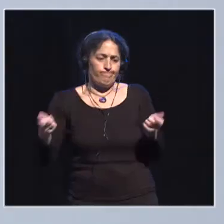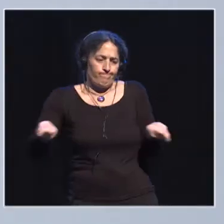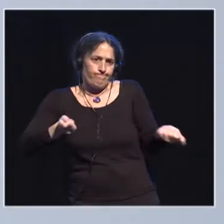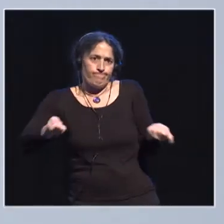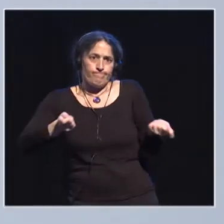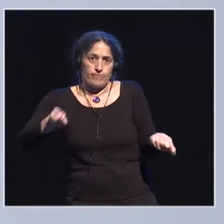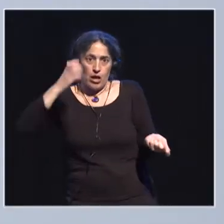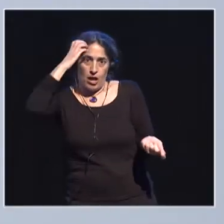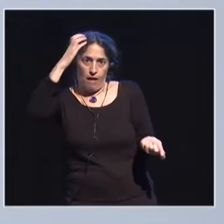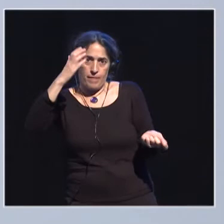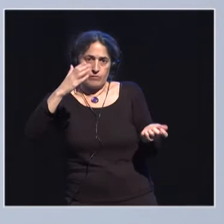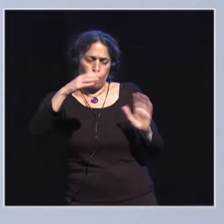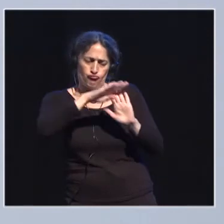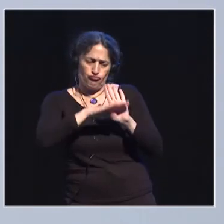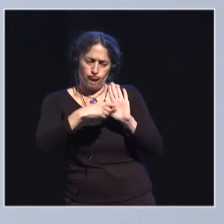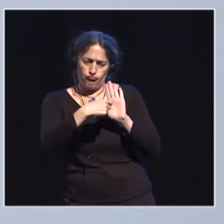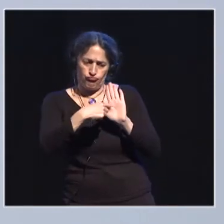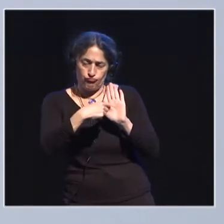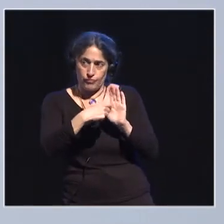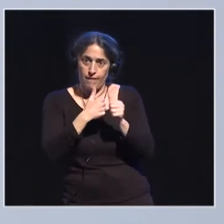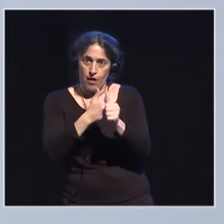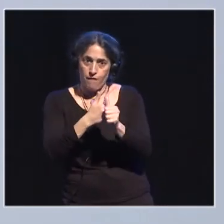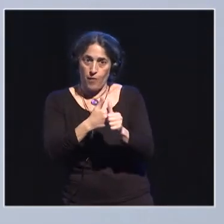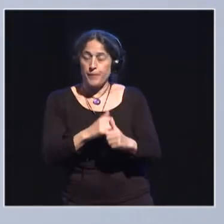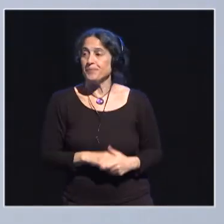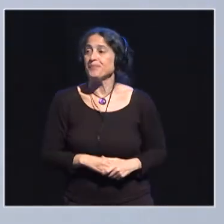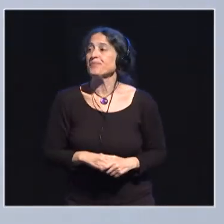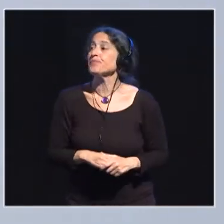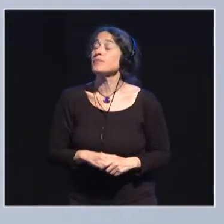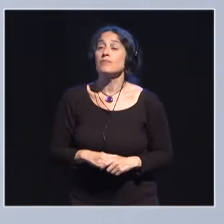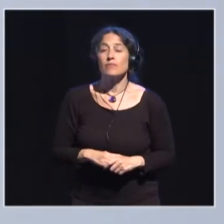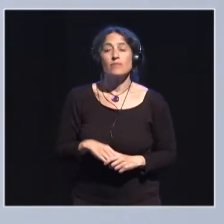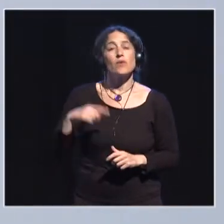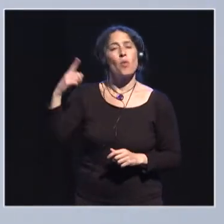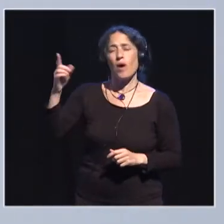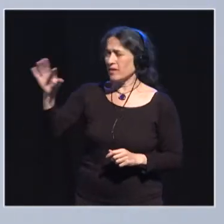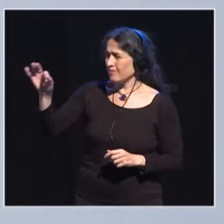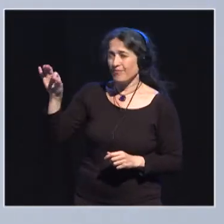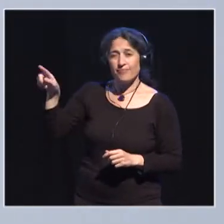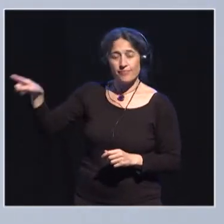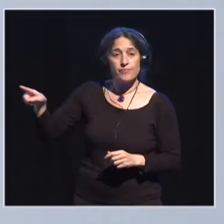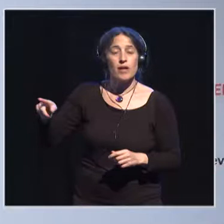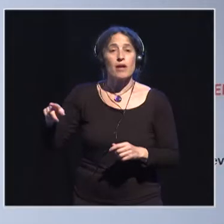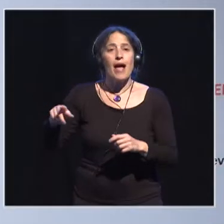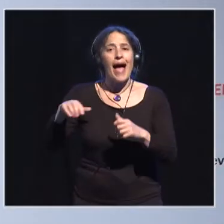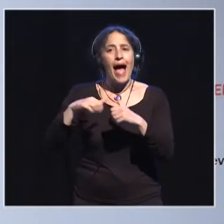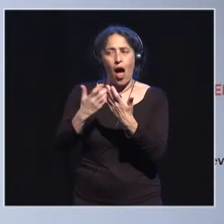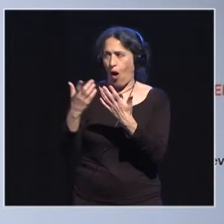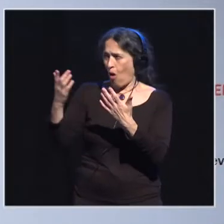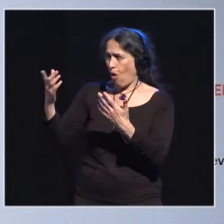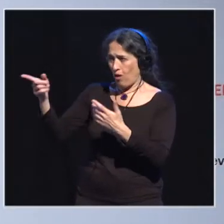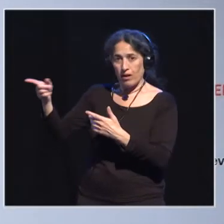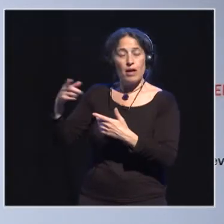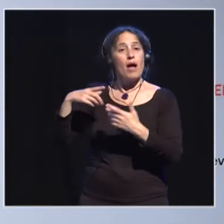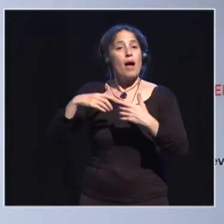thoughts of Mr. Philip in the audience and his question on board, how can digitization be mainstreamed into